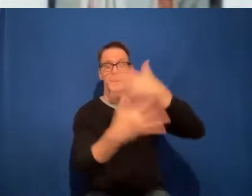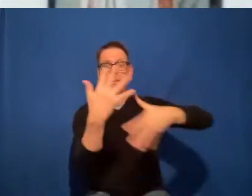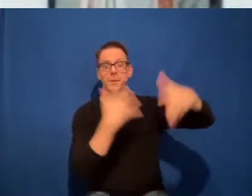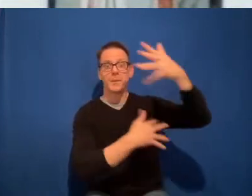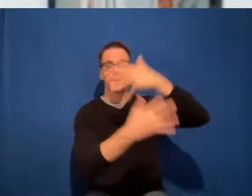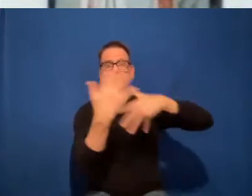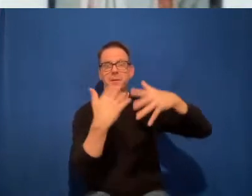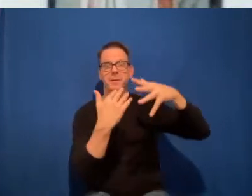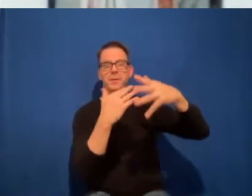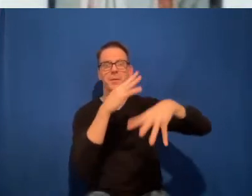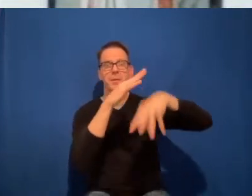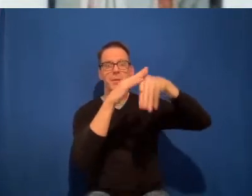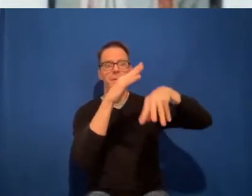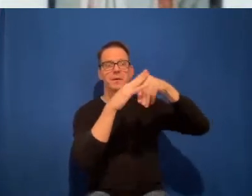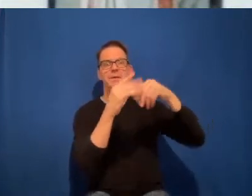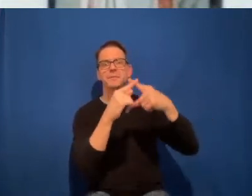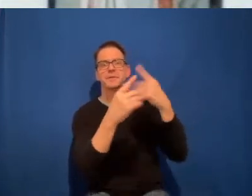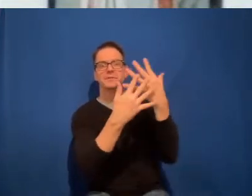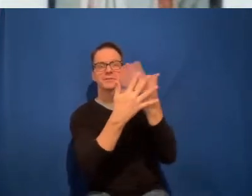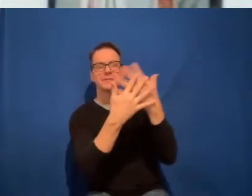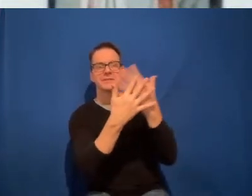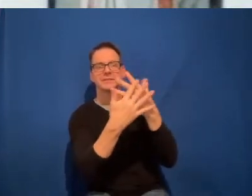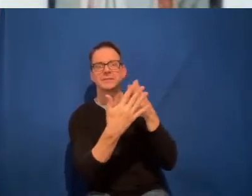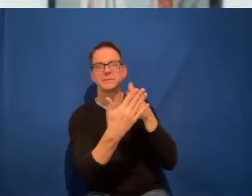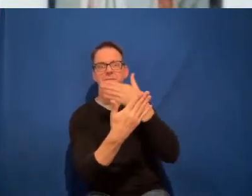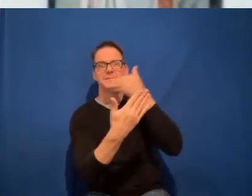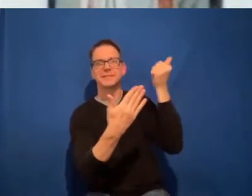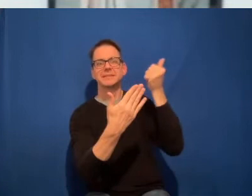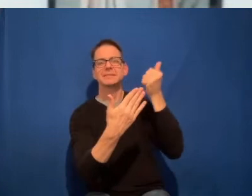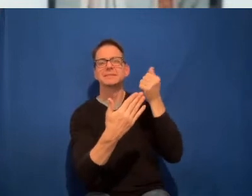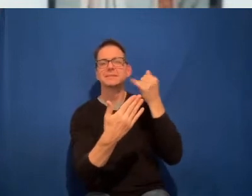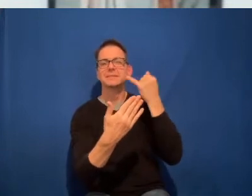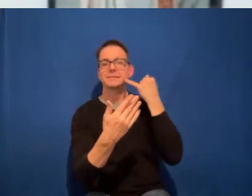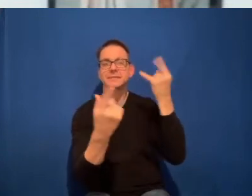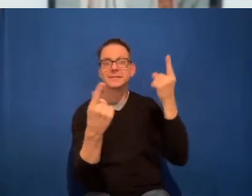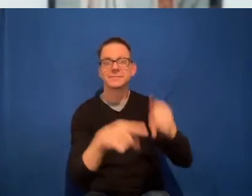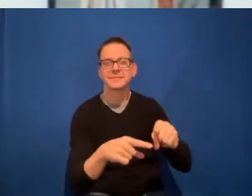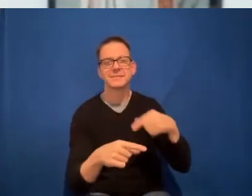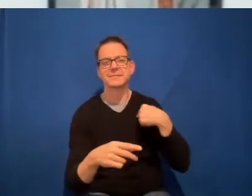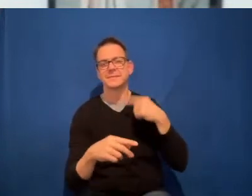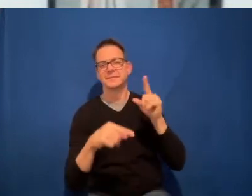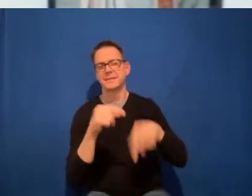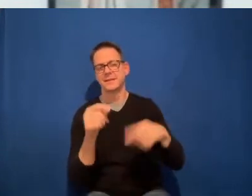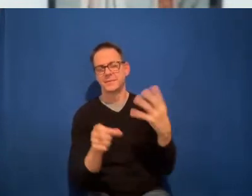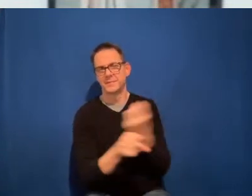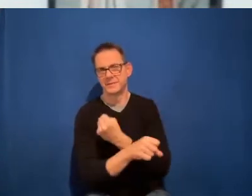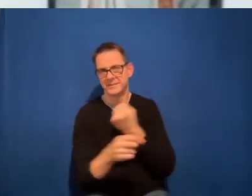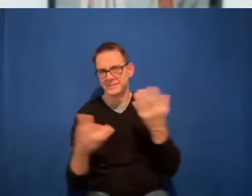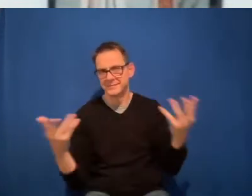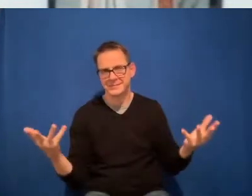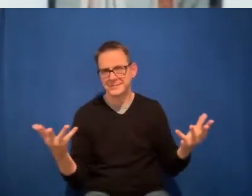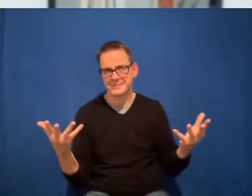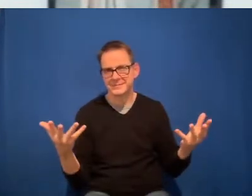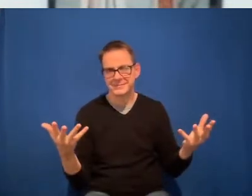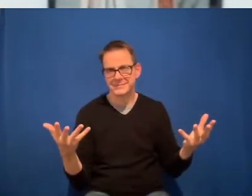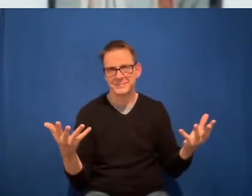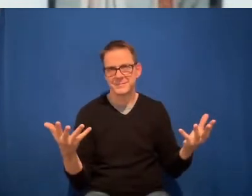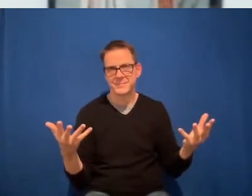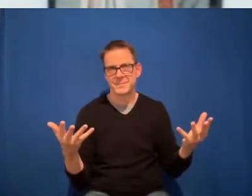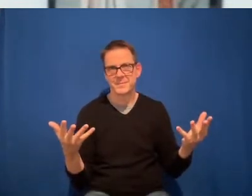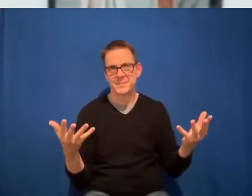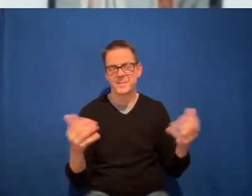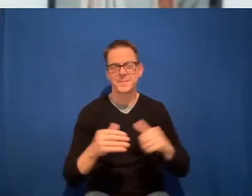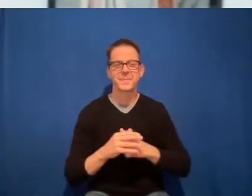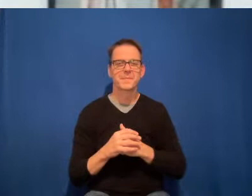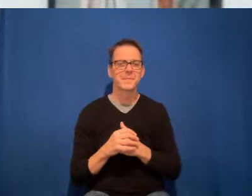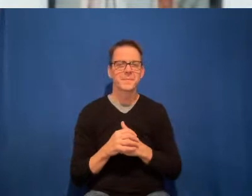So we'll continue to beat that drum that acknowledgement of airborne transmission is going to be key to